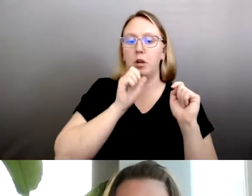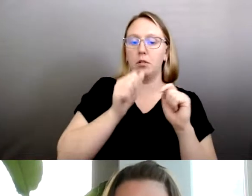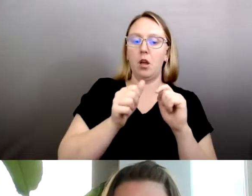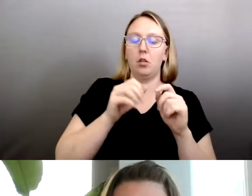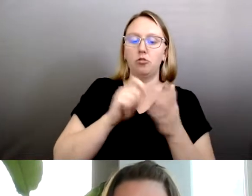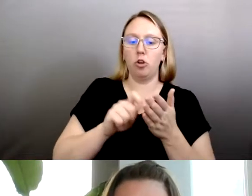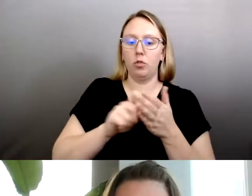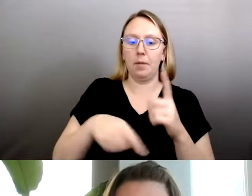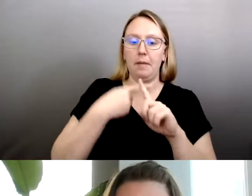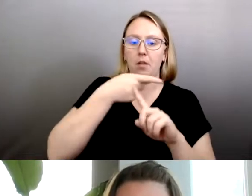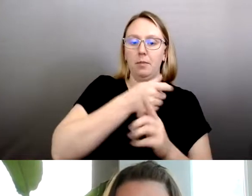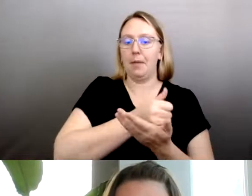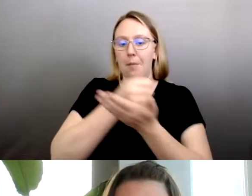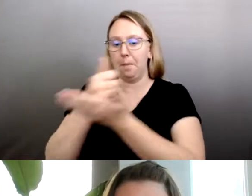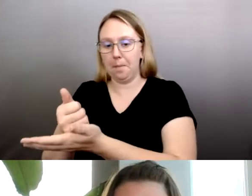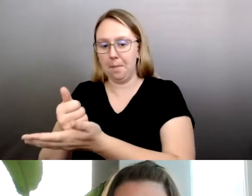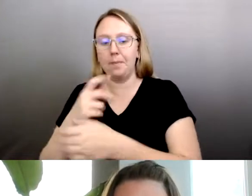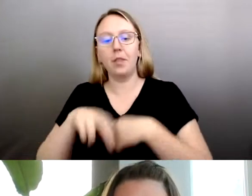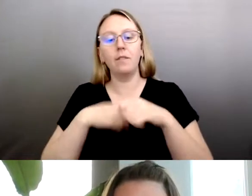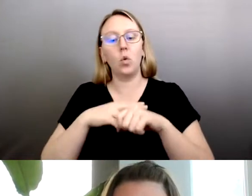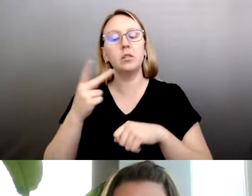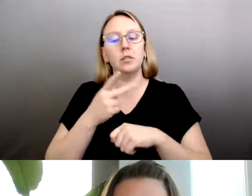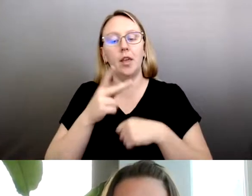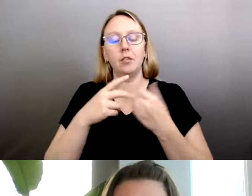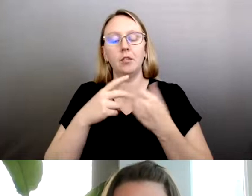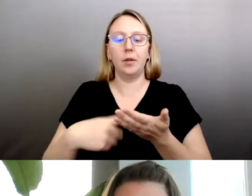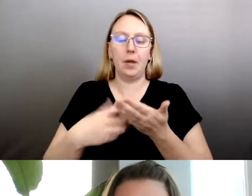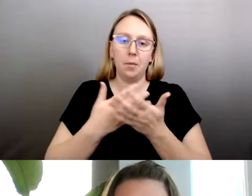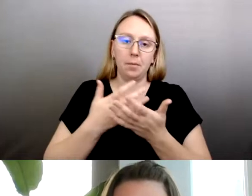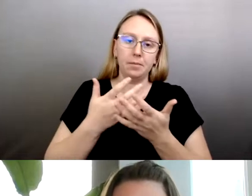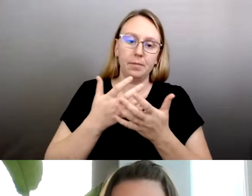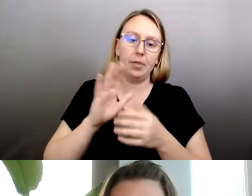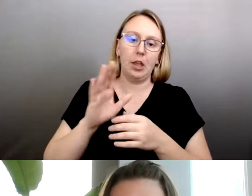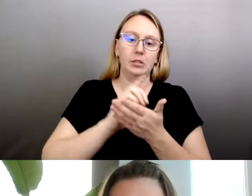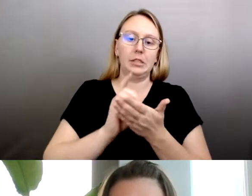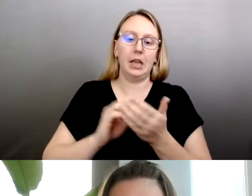course, I'm sure they had many conversations about the design of their home in New Buffalo.